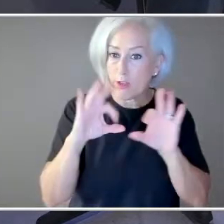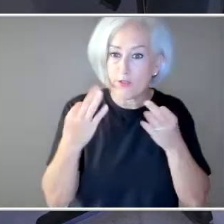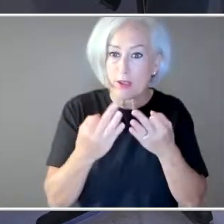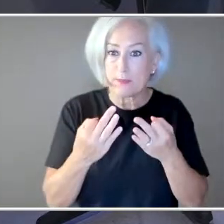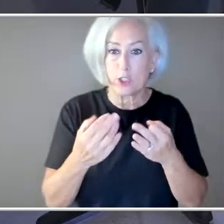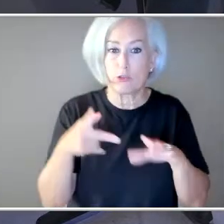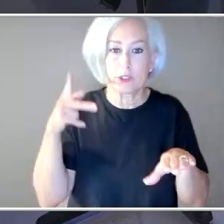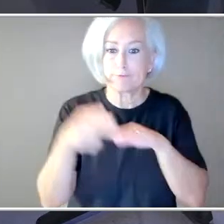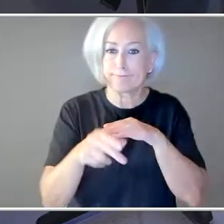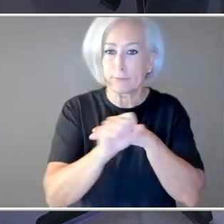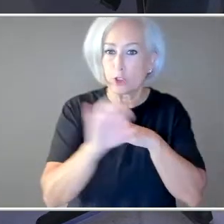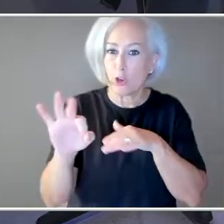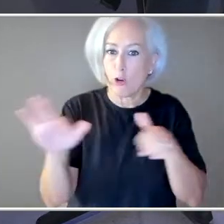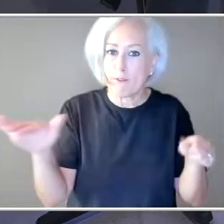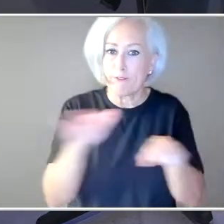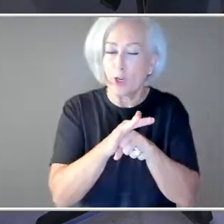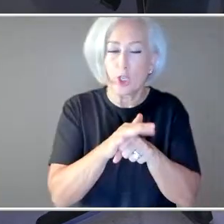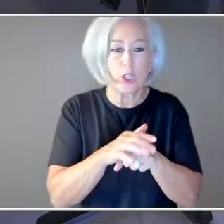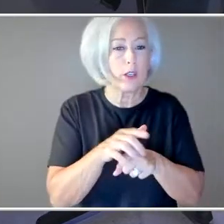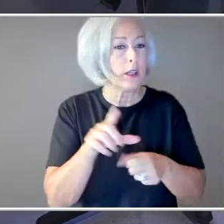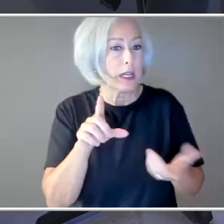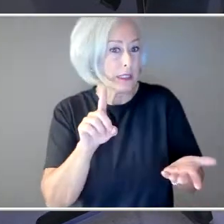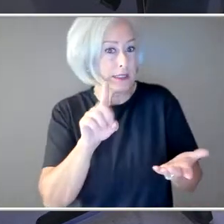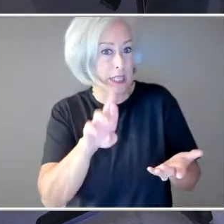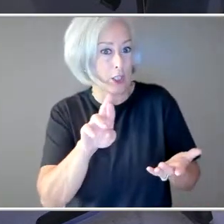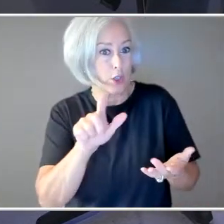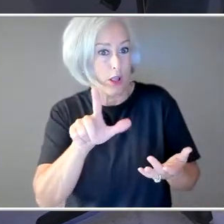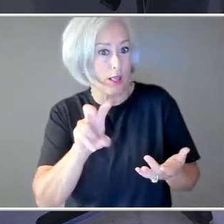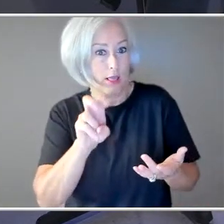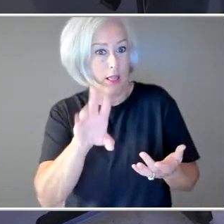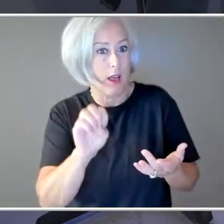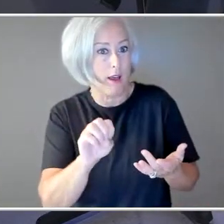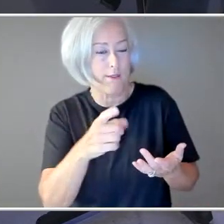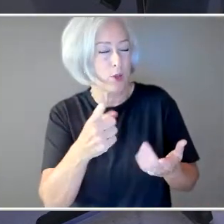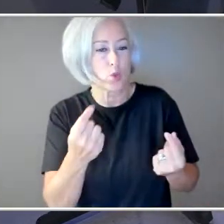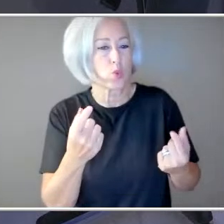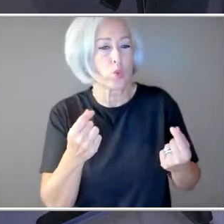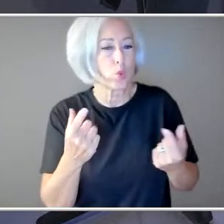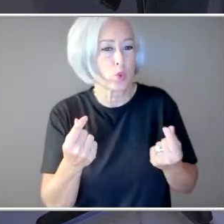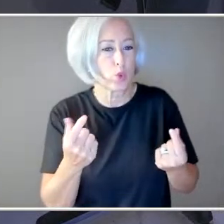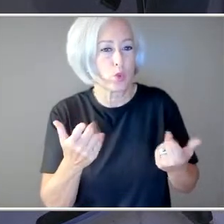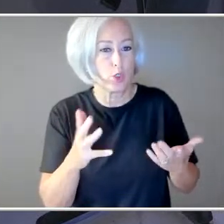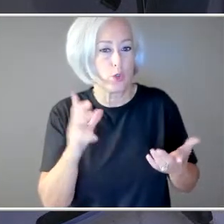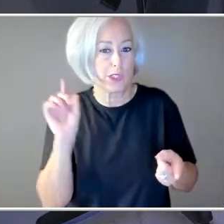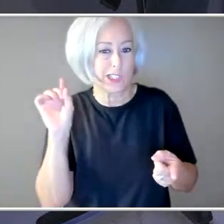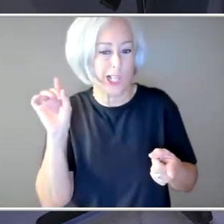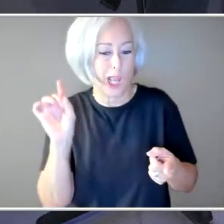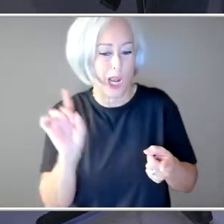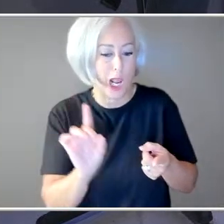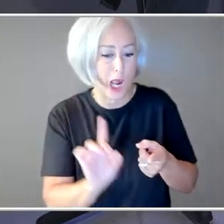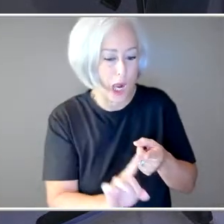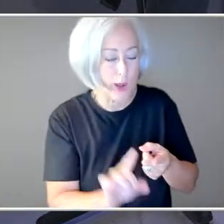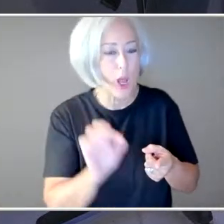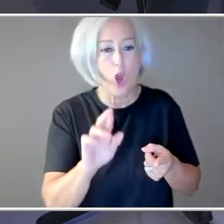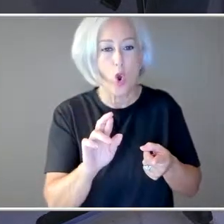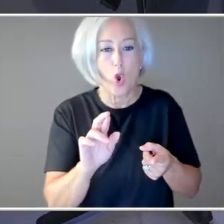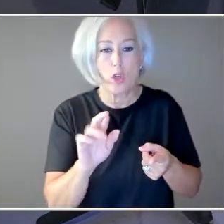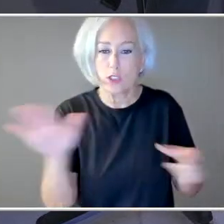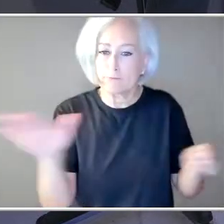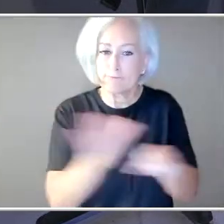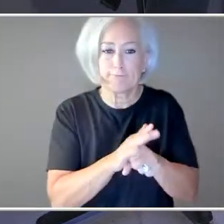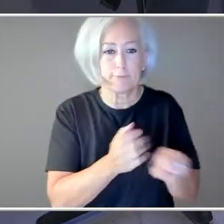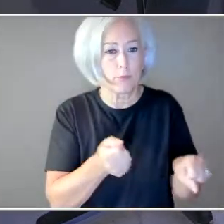is that something that you would wean off, or is it that serious that something like that would have to be taken